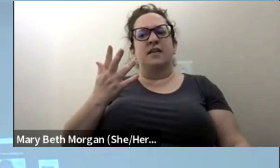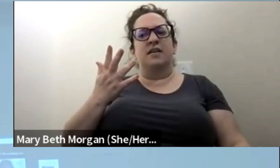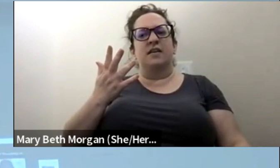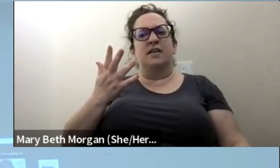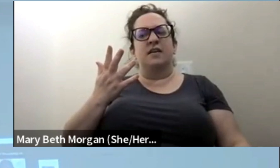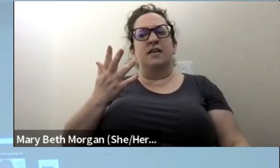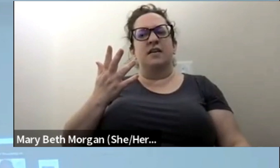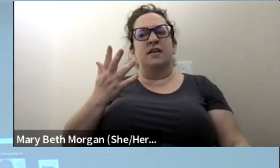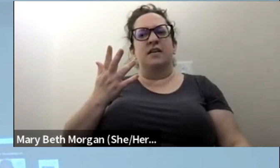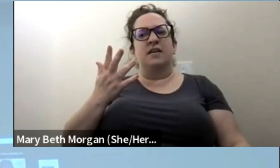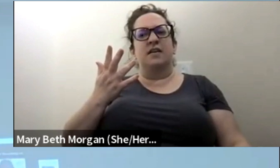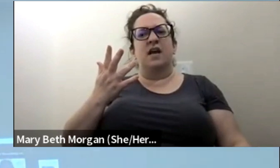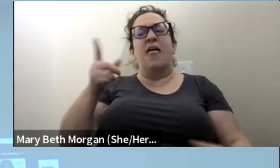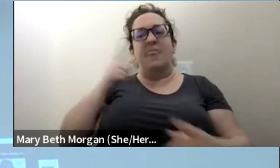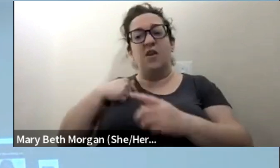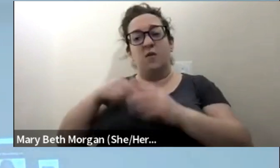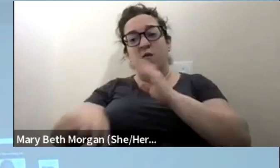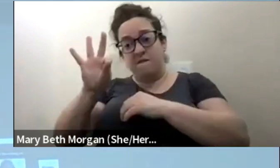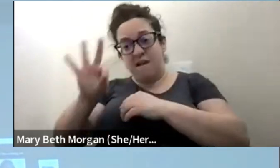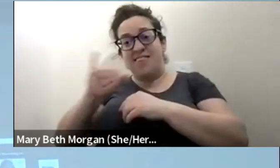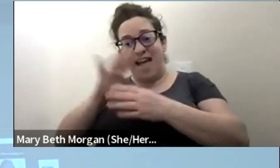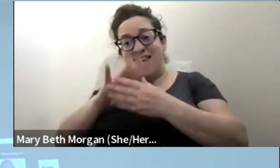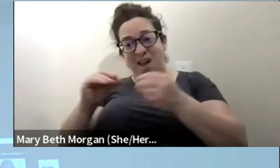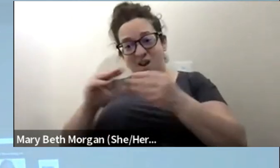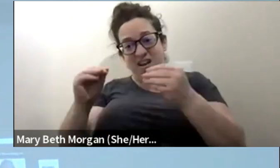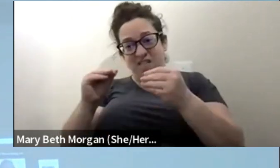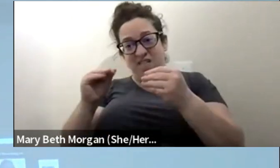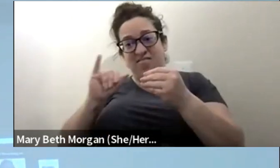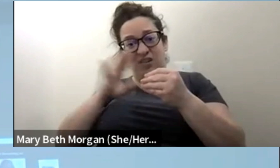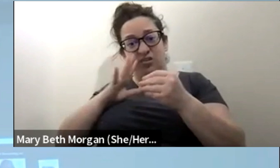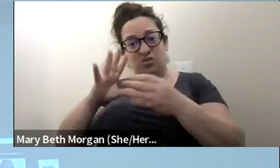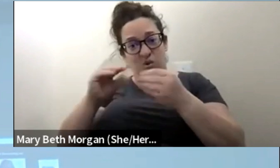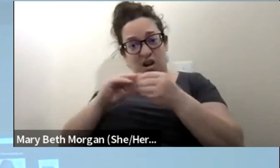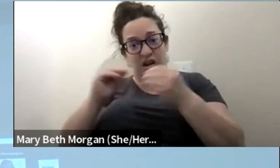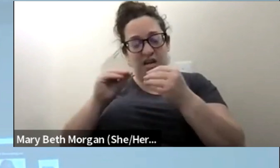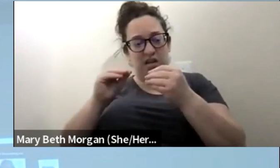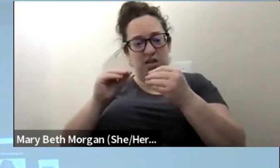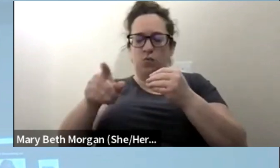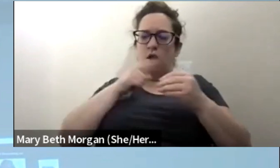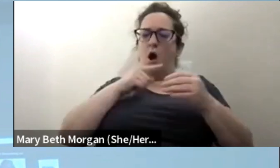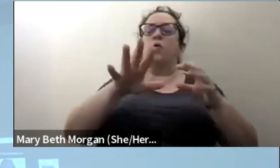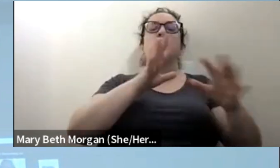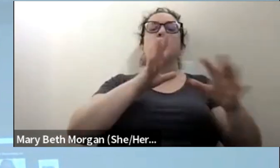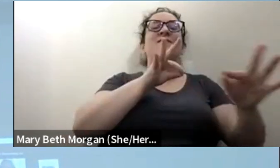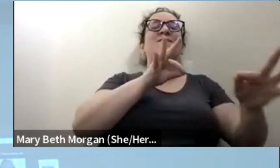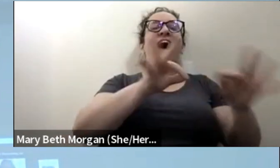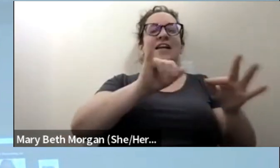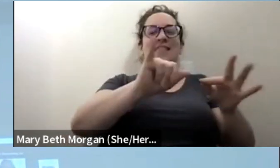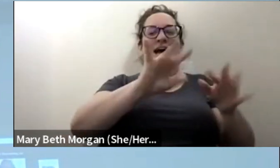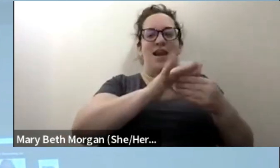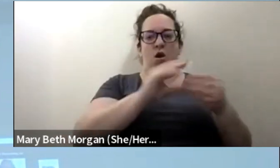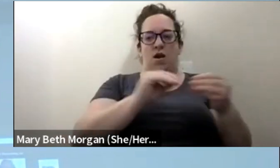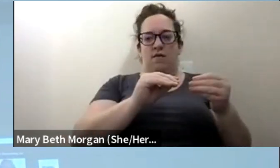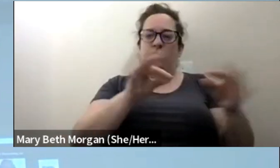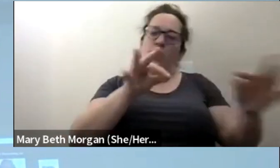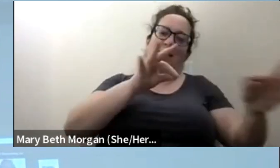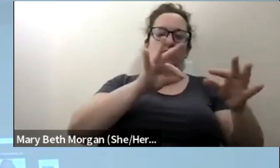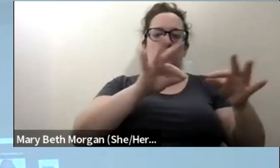But it's really, look, I bet you any money if we sat together and unpacked it, we'd find that narrative in that